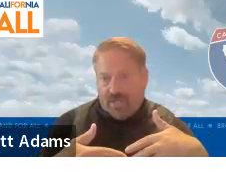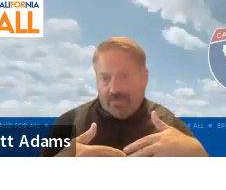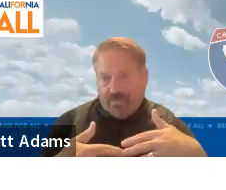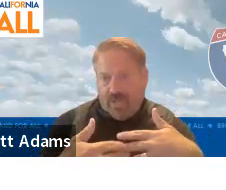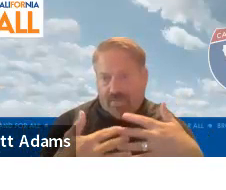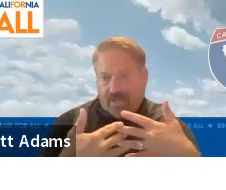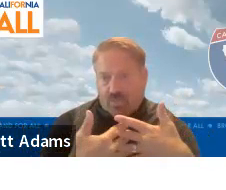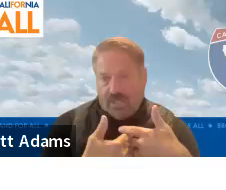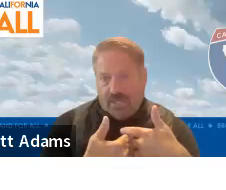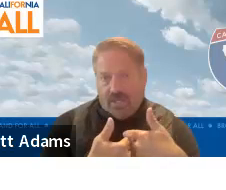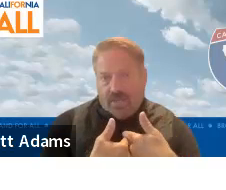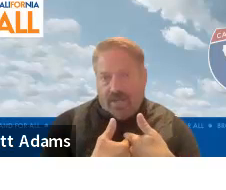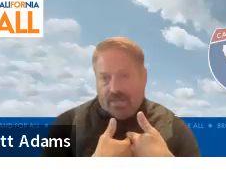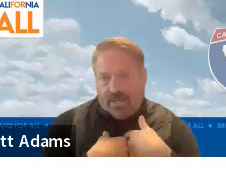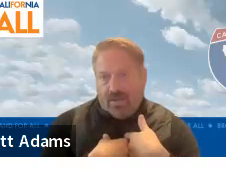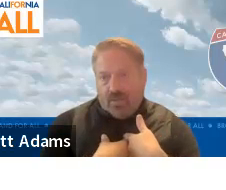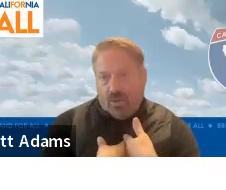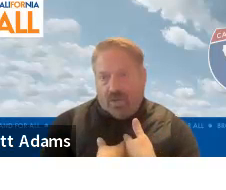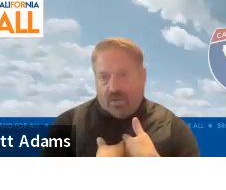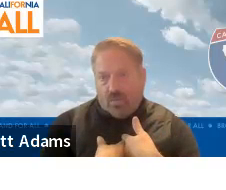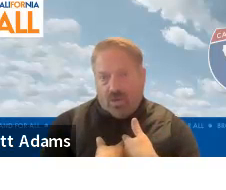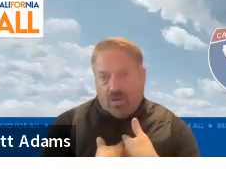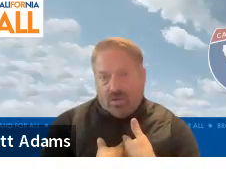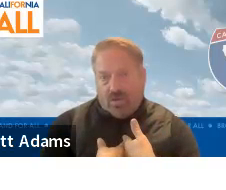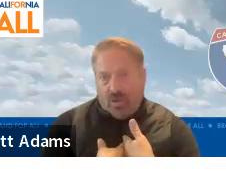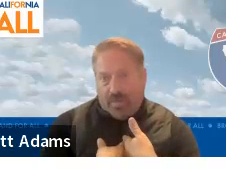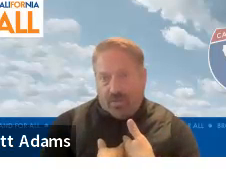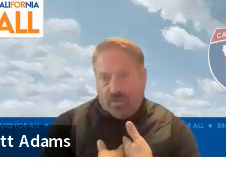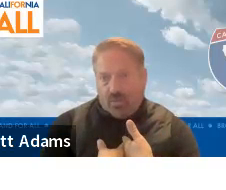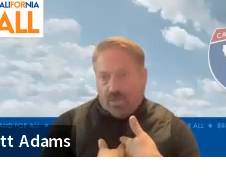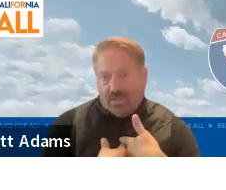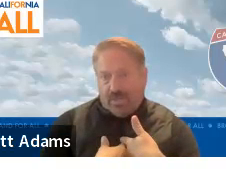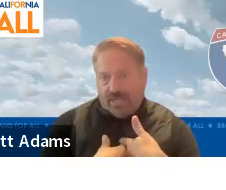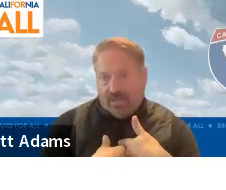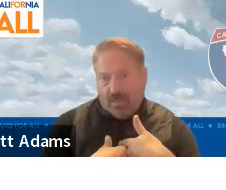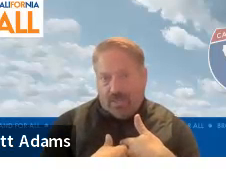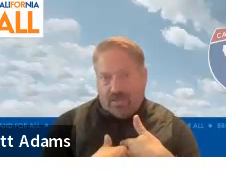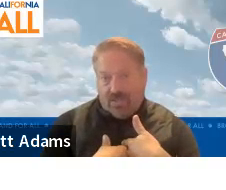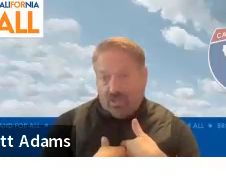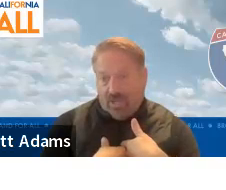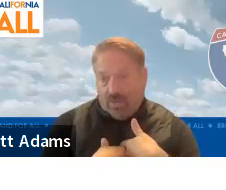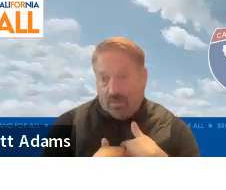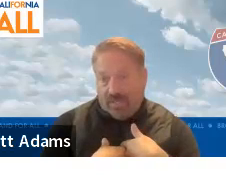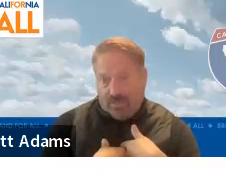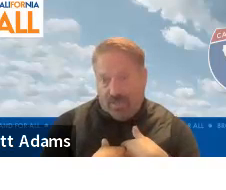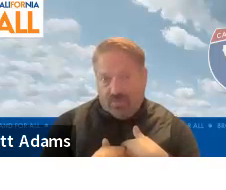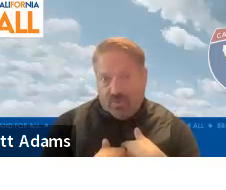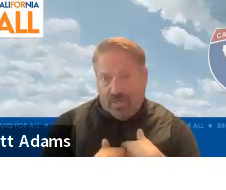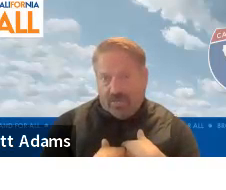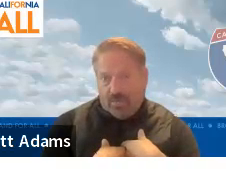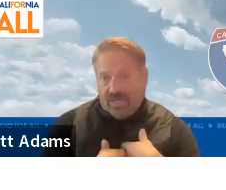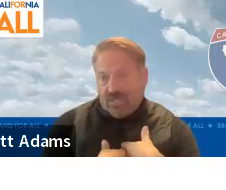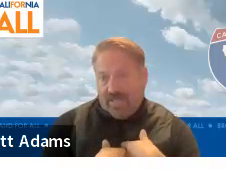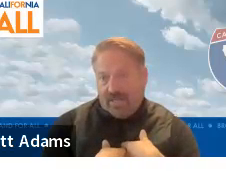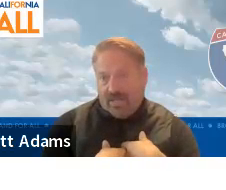each county. And that's really, I think, what we're hoping to do. We want this plan to be, the digital equity plan, to be informed